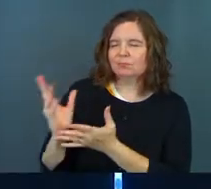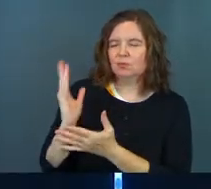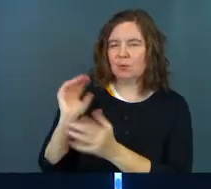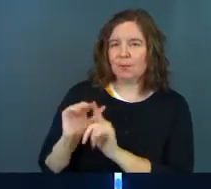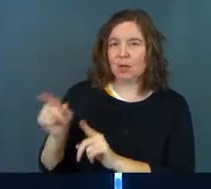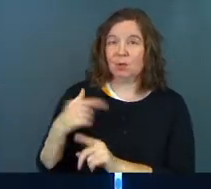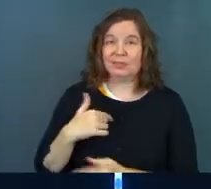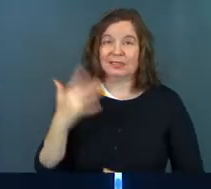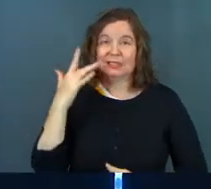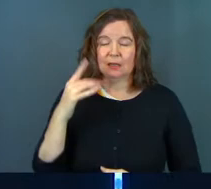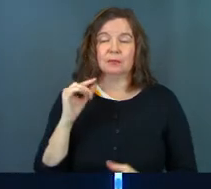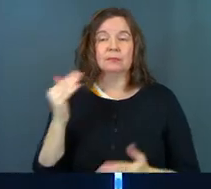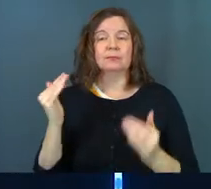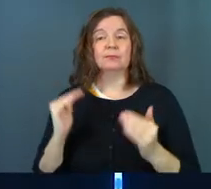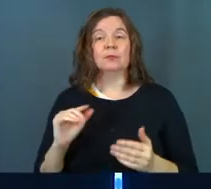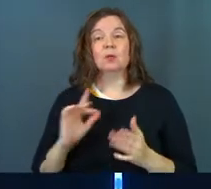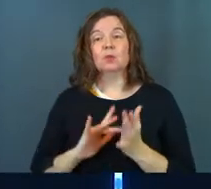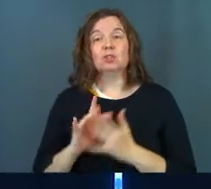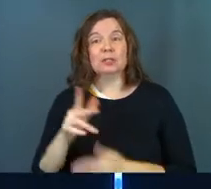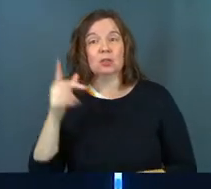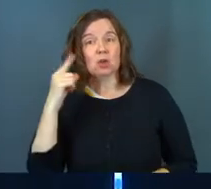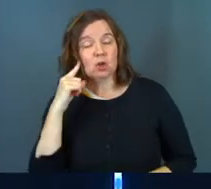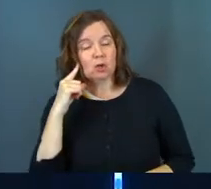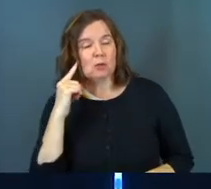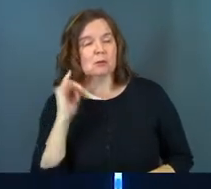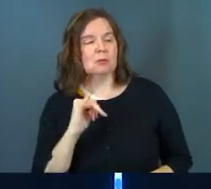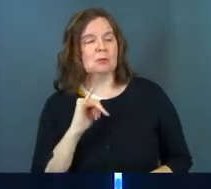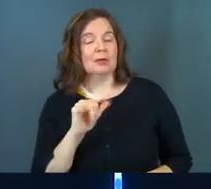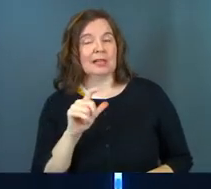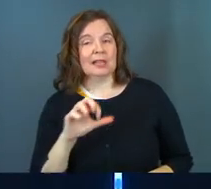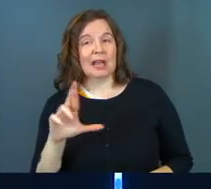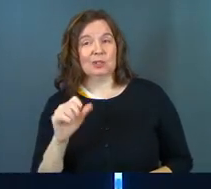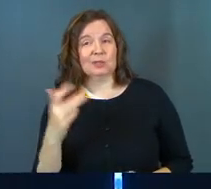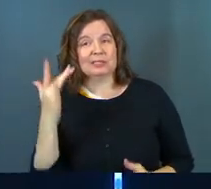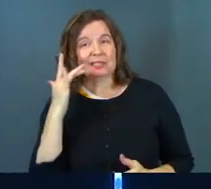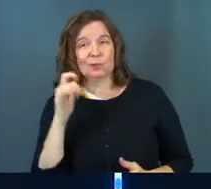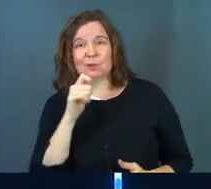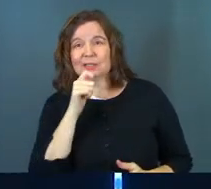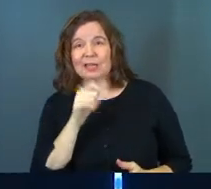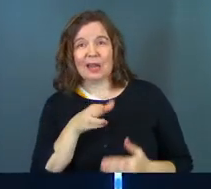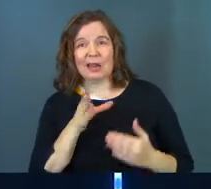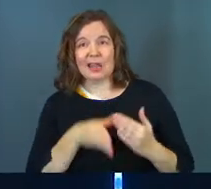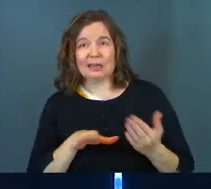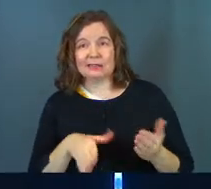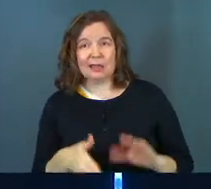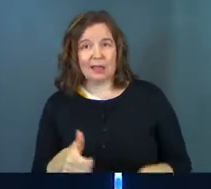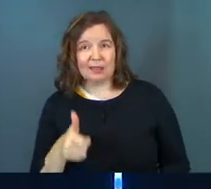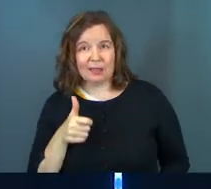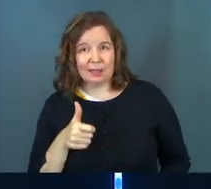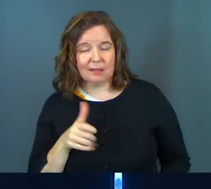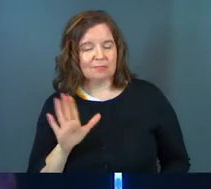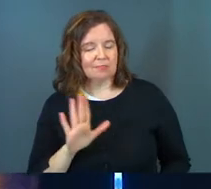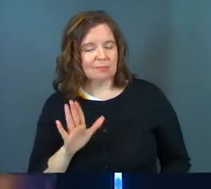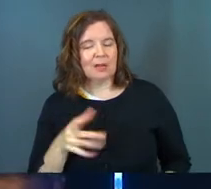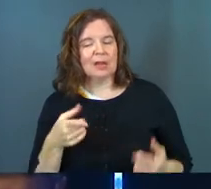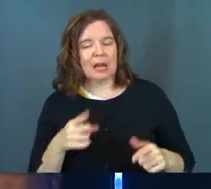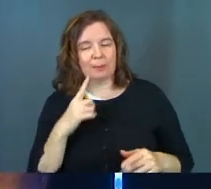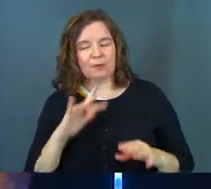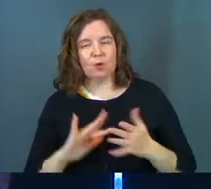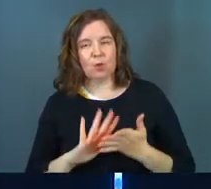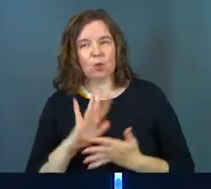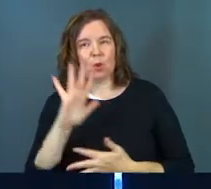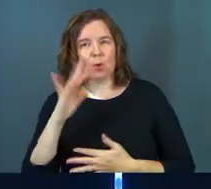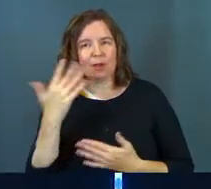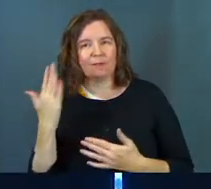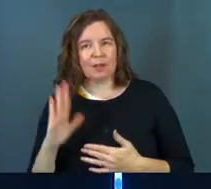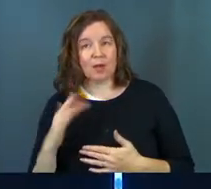remind you, is sick. Verse 4, but when Jesus heard about it, he said, Lazarus' sickness will not end in death. No, it happened for the